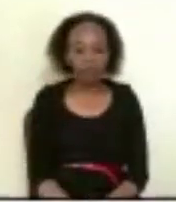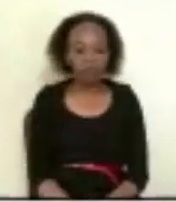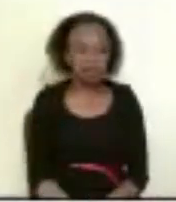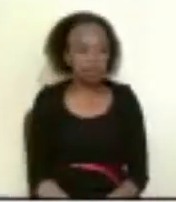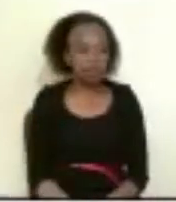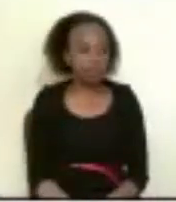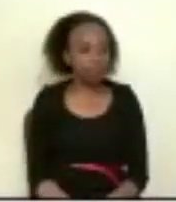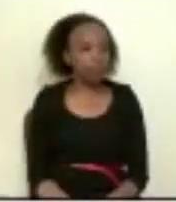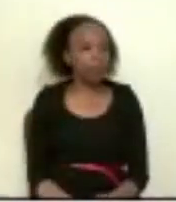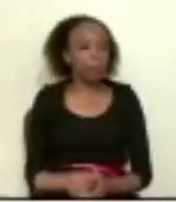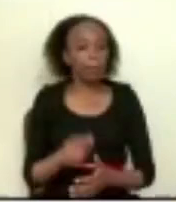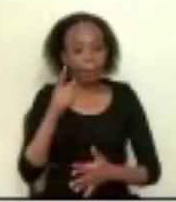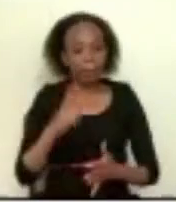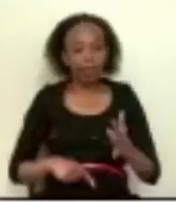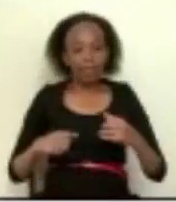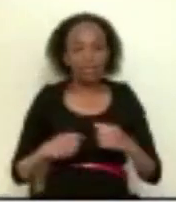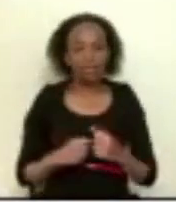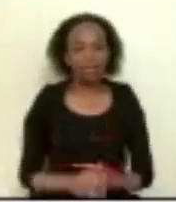And what happened,